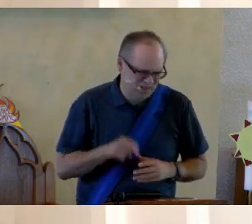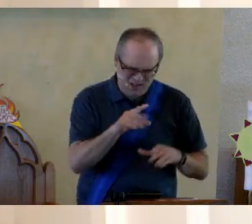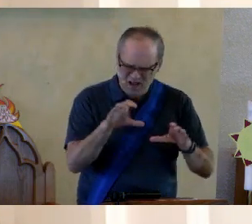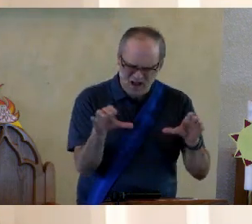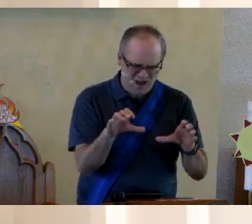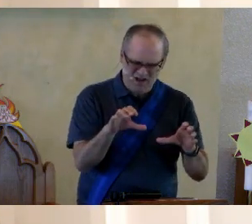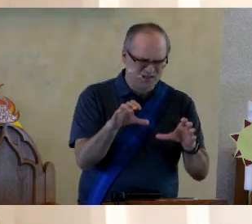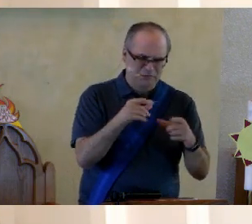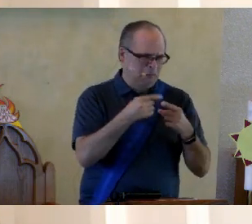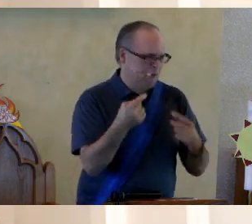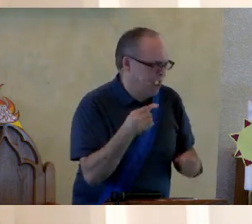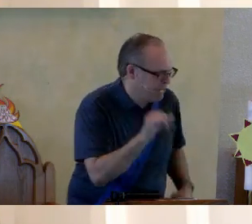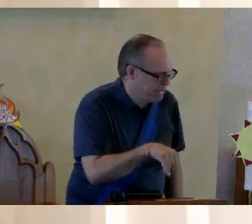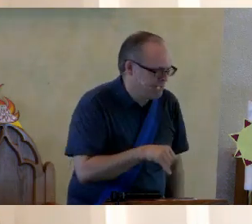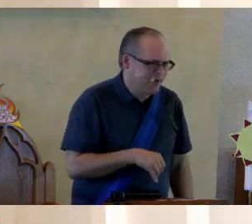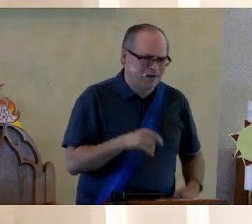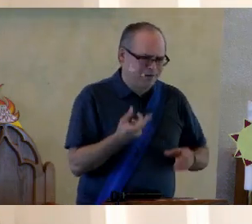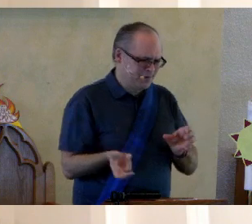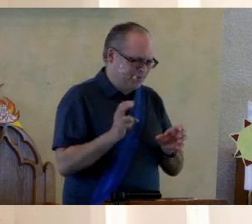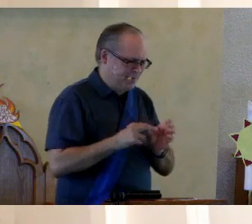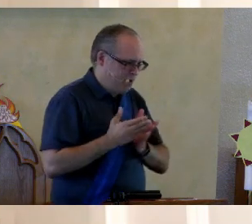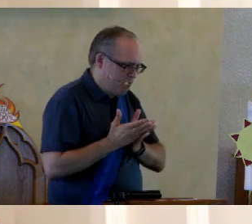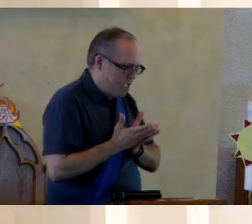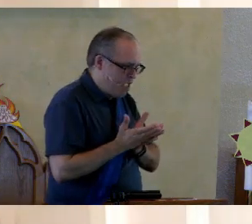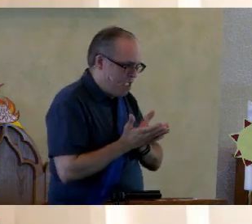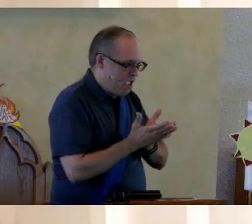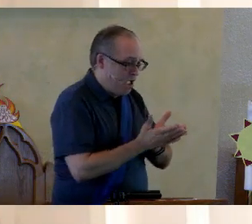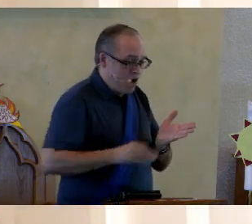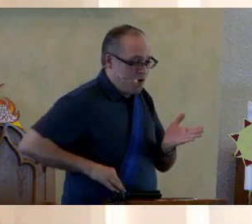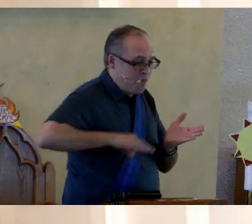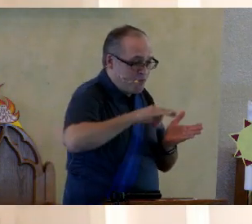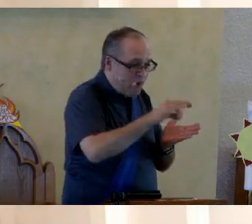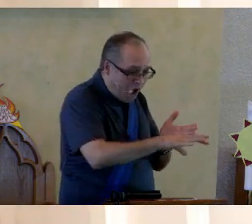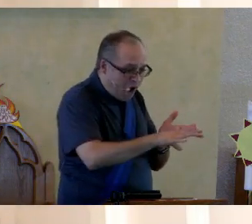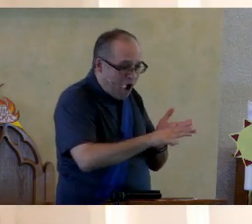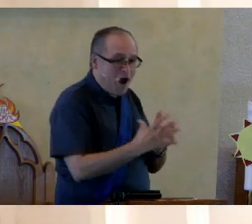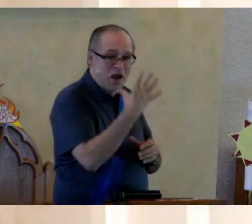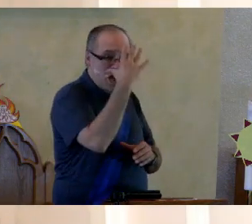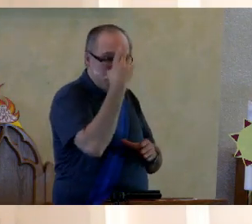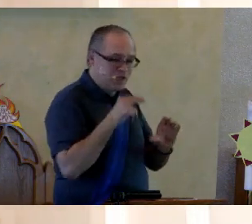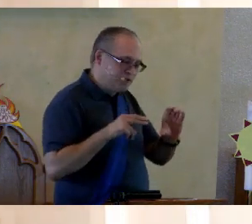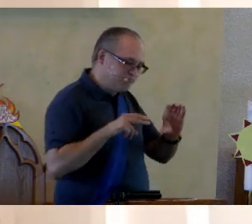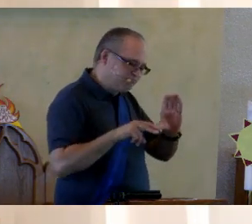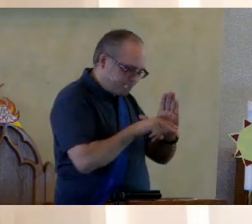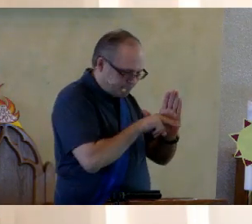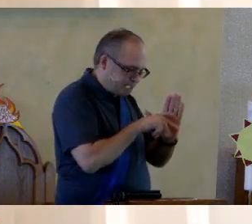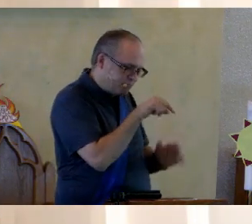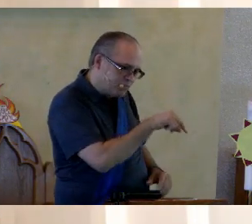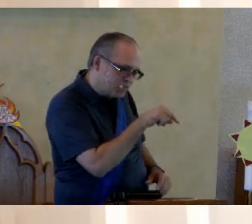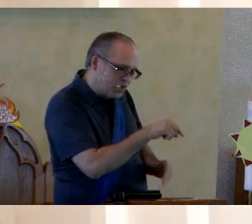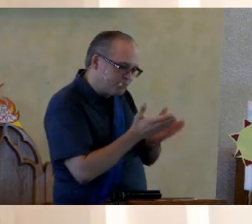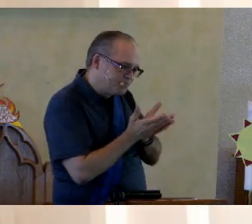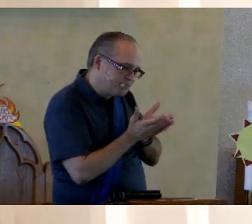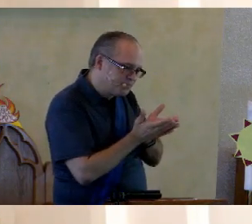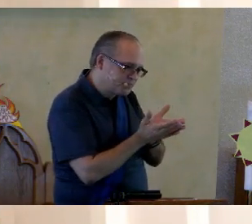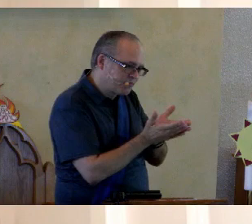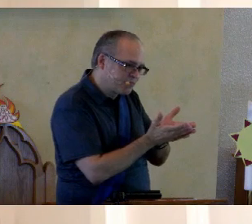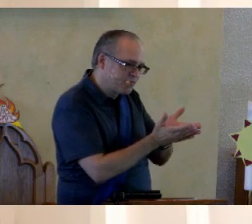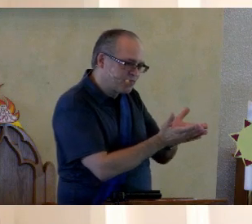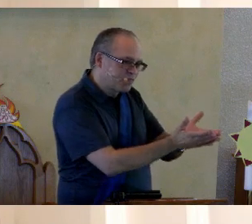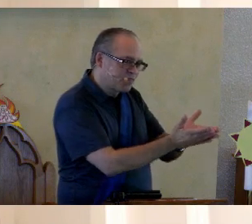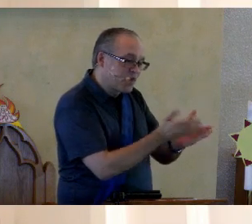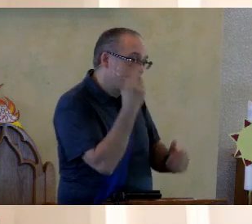boat, headed toward Tarshish, paid the fare, and went to sleep in the bottom of the same boat. He did all of this in an attempt